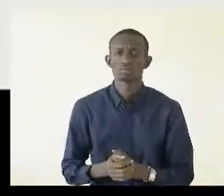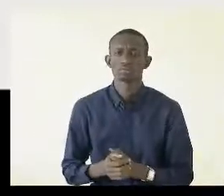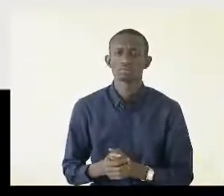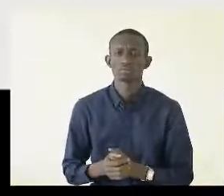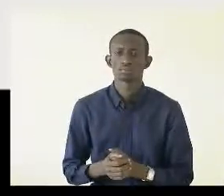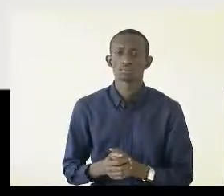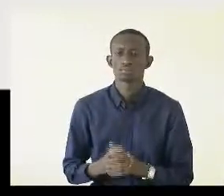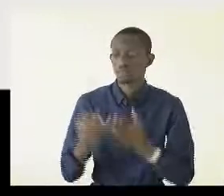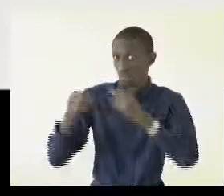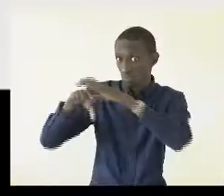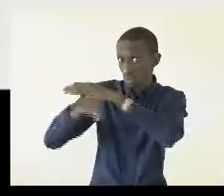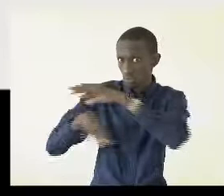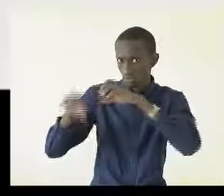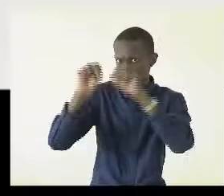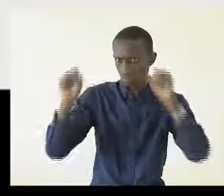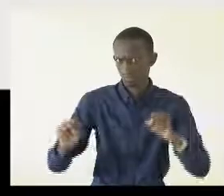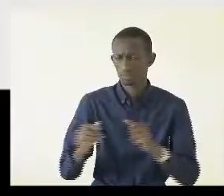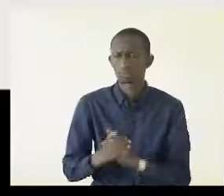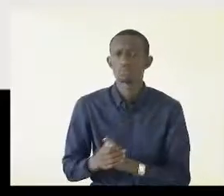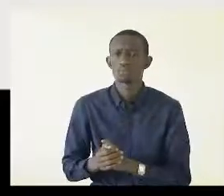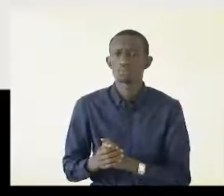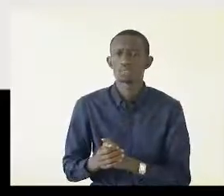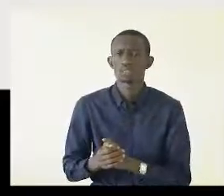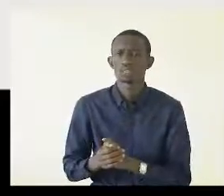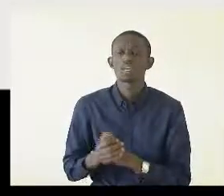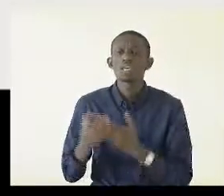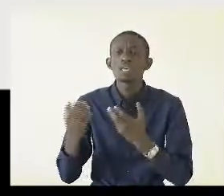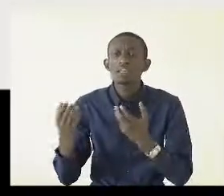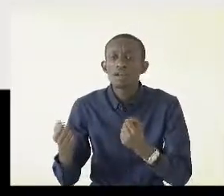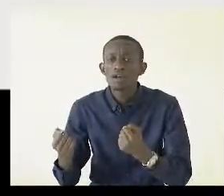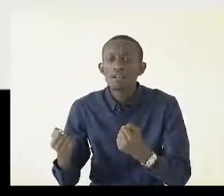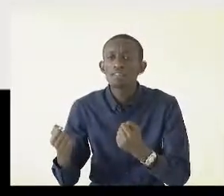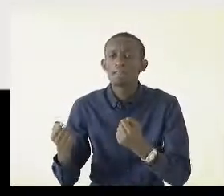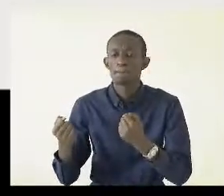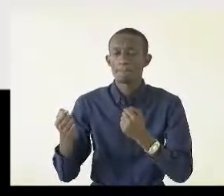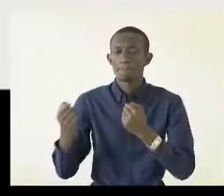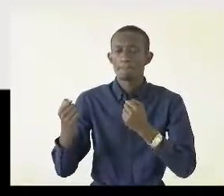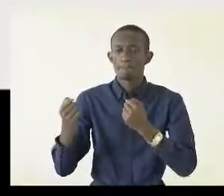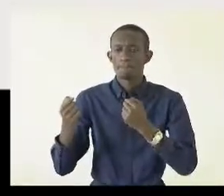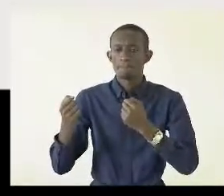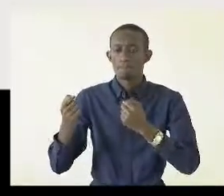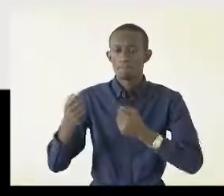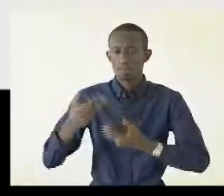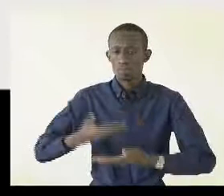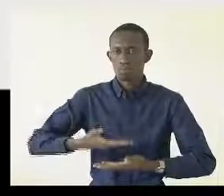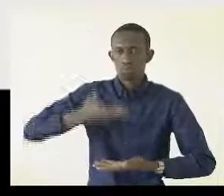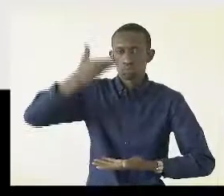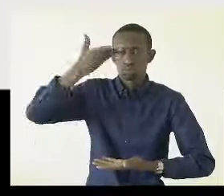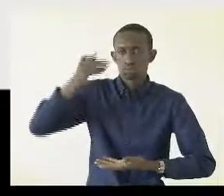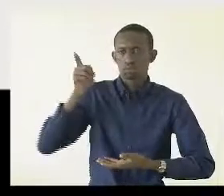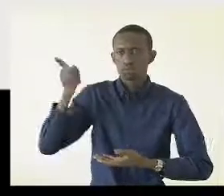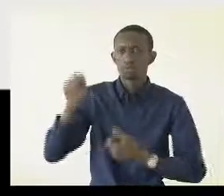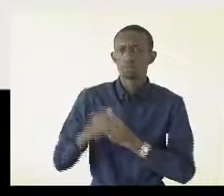It has root system. It has shoot system. And shoot system is made up of the stem. This is